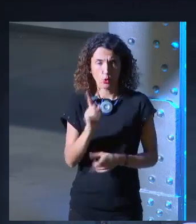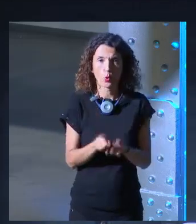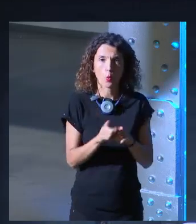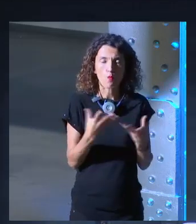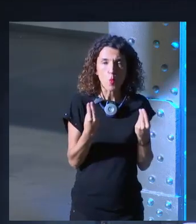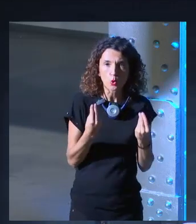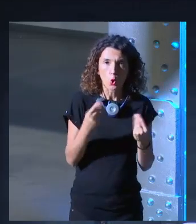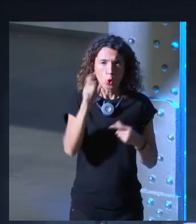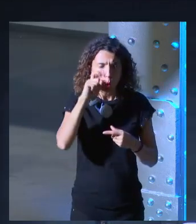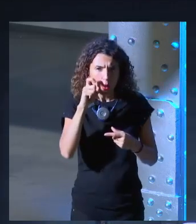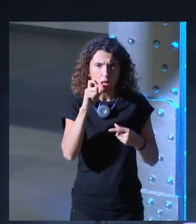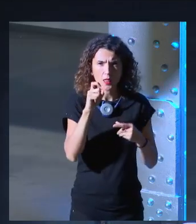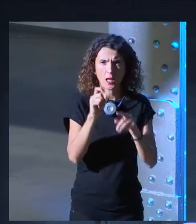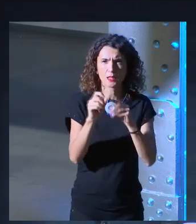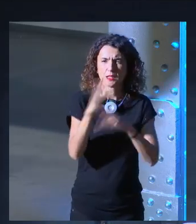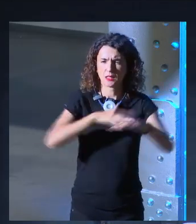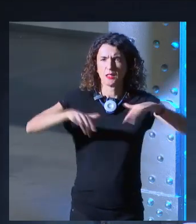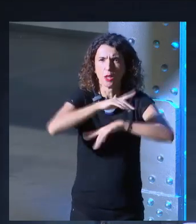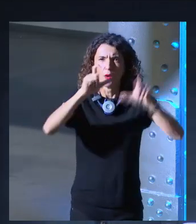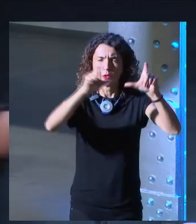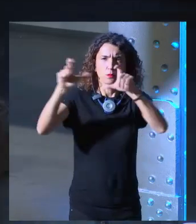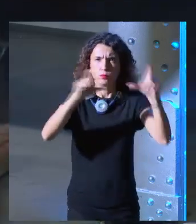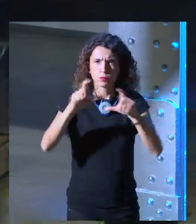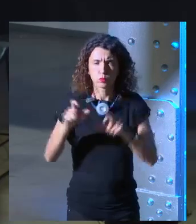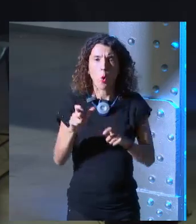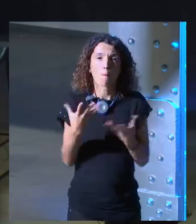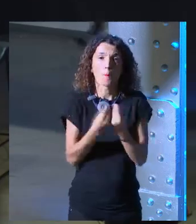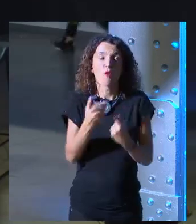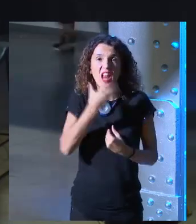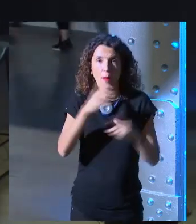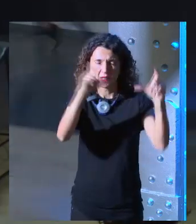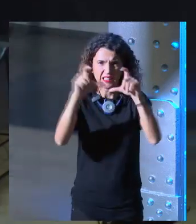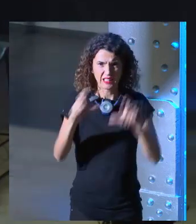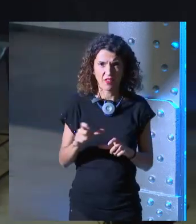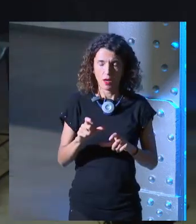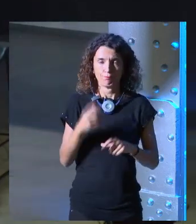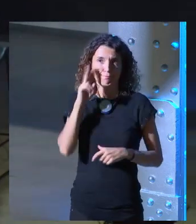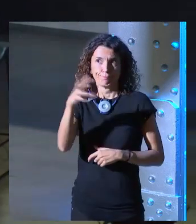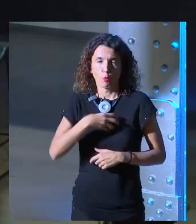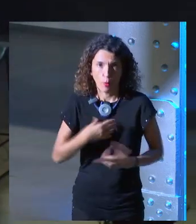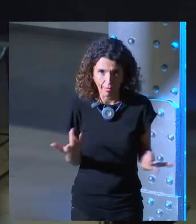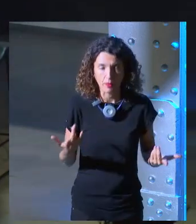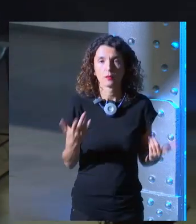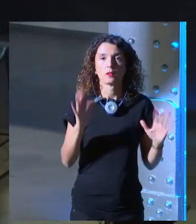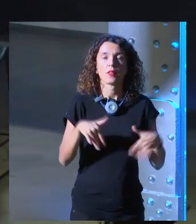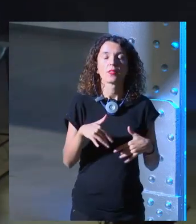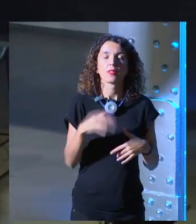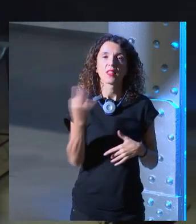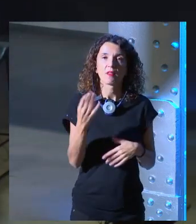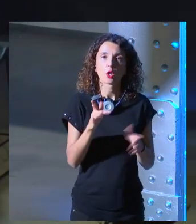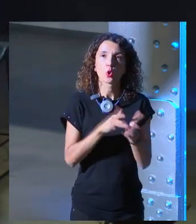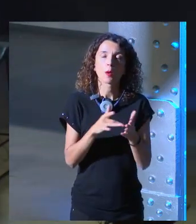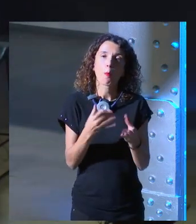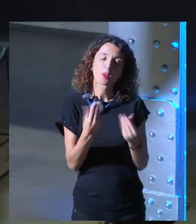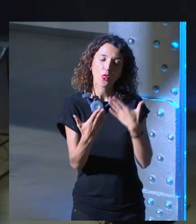the thing to work on you, then something is happening. That's what I meant earlier about that dialogue that happens, that conversation,